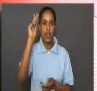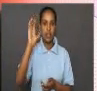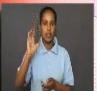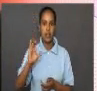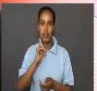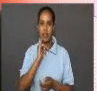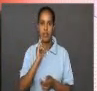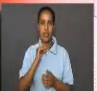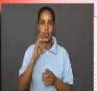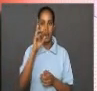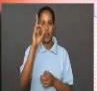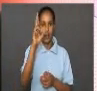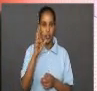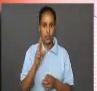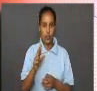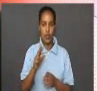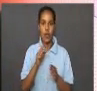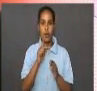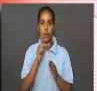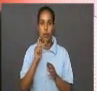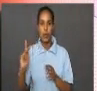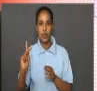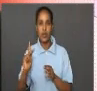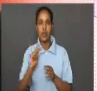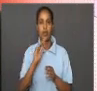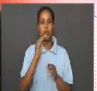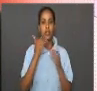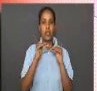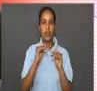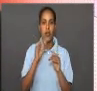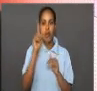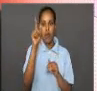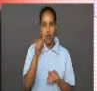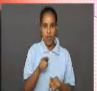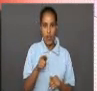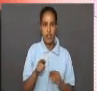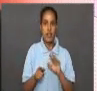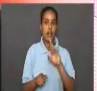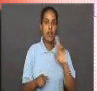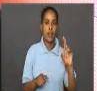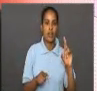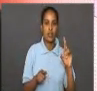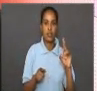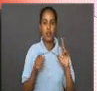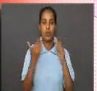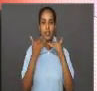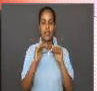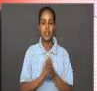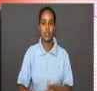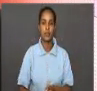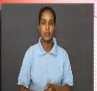Kc is the ratio of products concentration over reactants